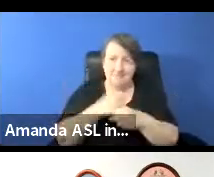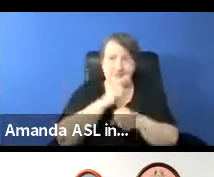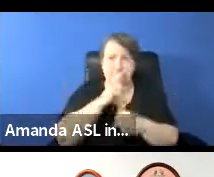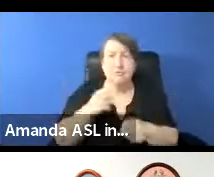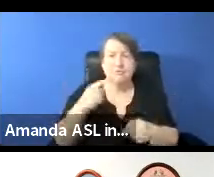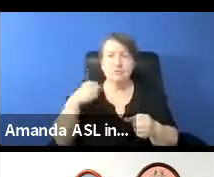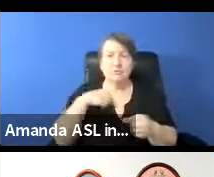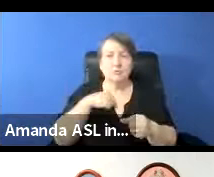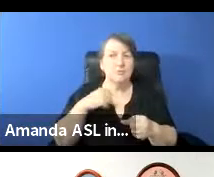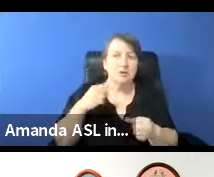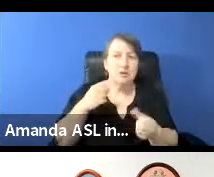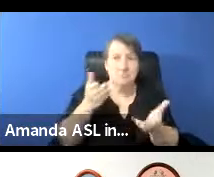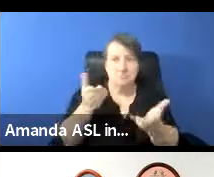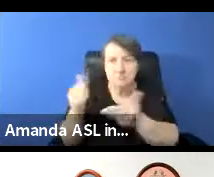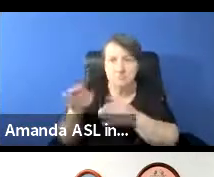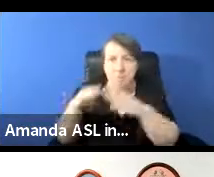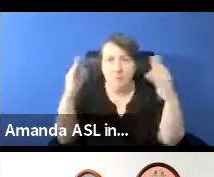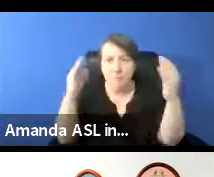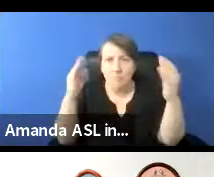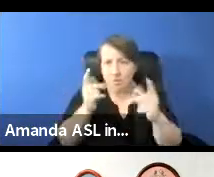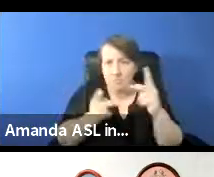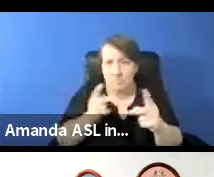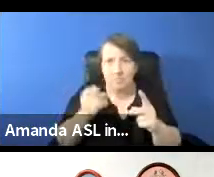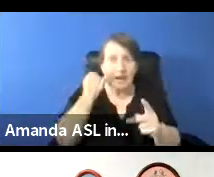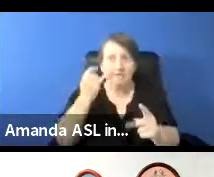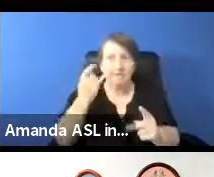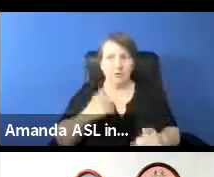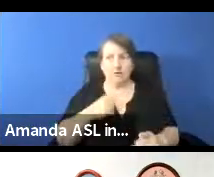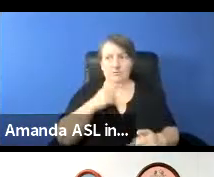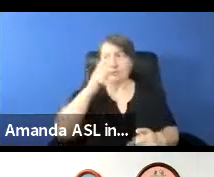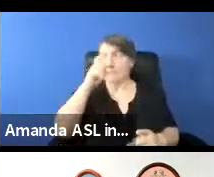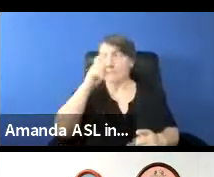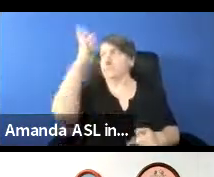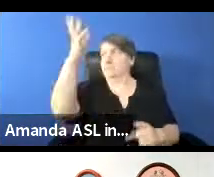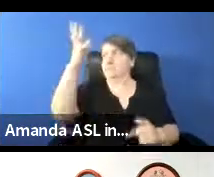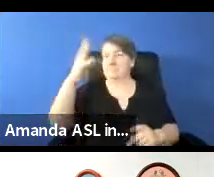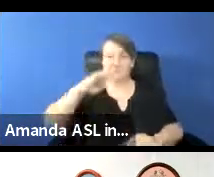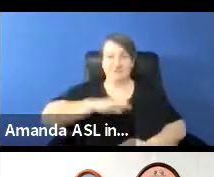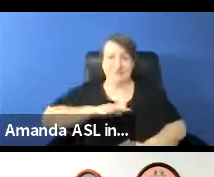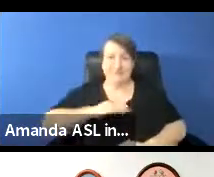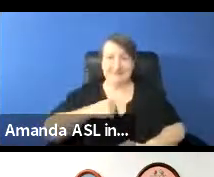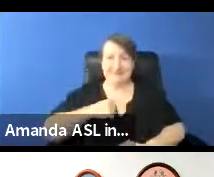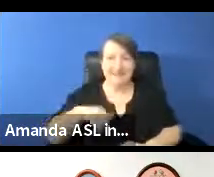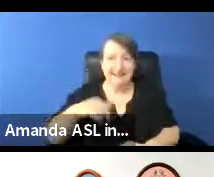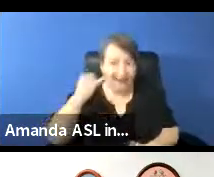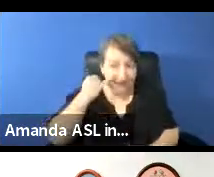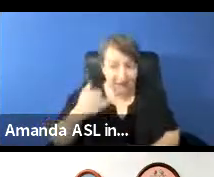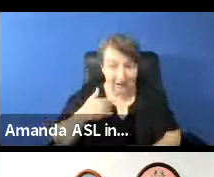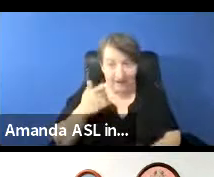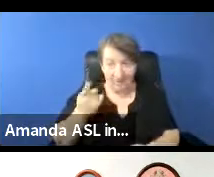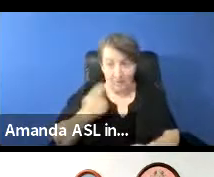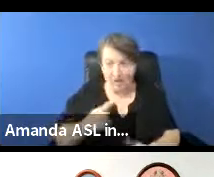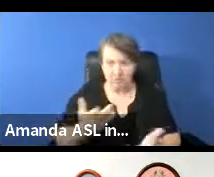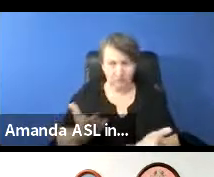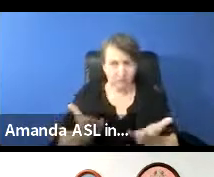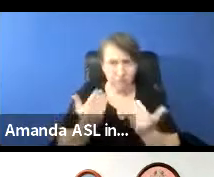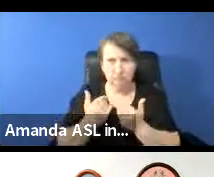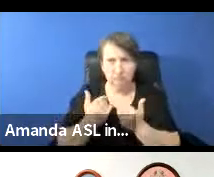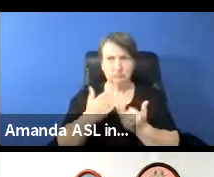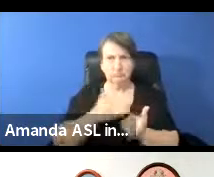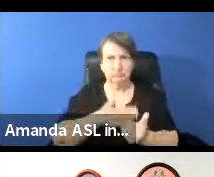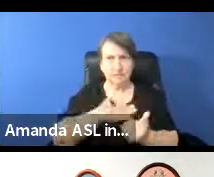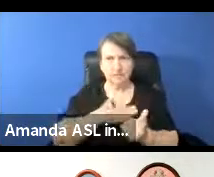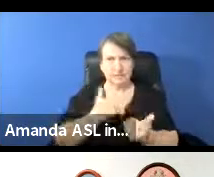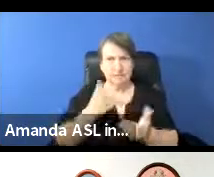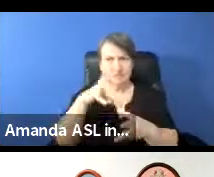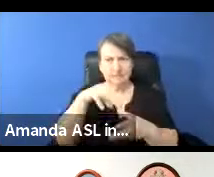hear from everybody. If you have a question, you don't have to make one up to make me happy, but if you do have one, very much want to see it. I'm going to